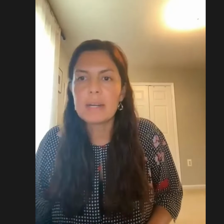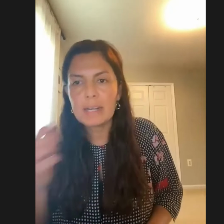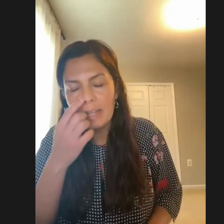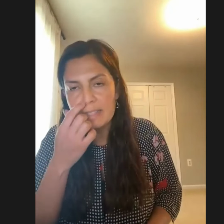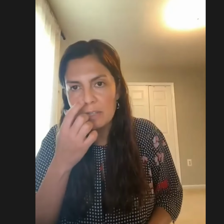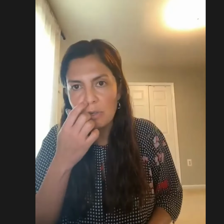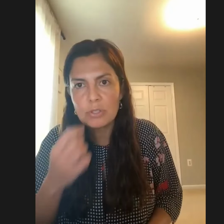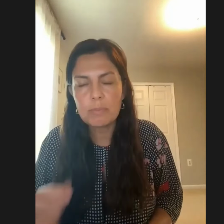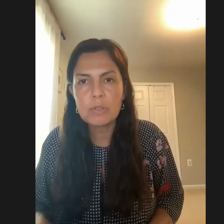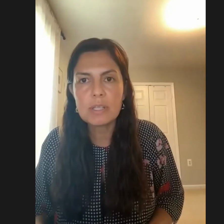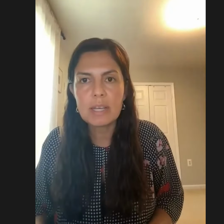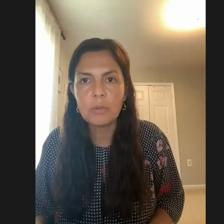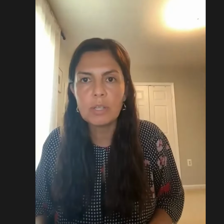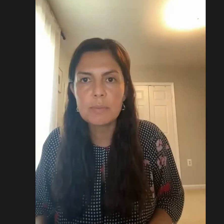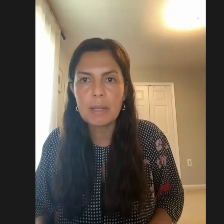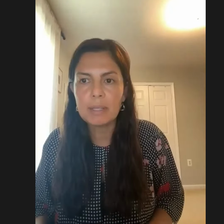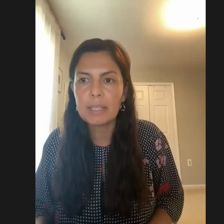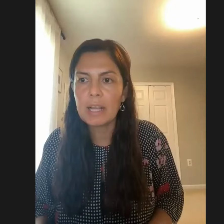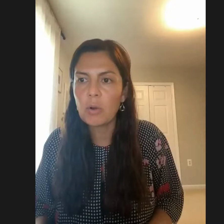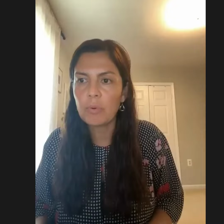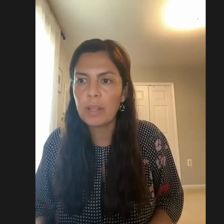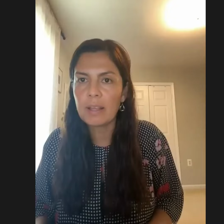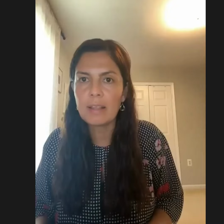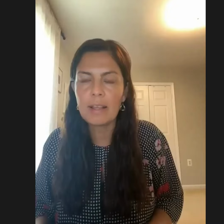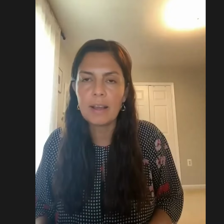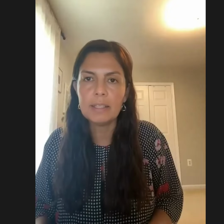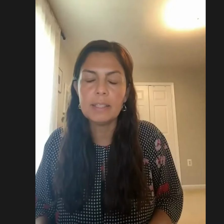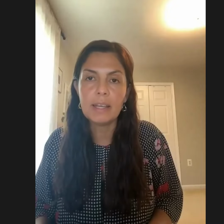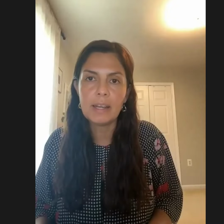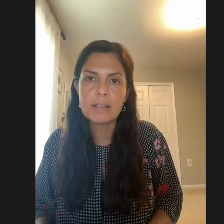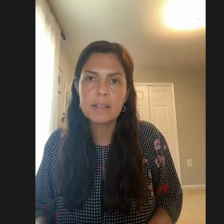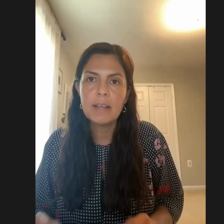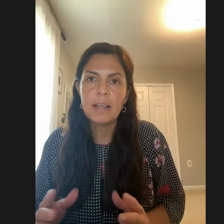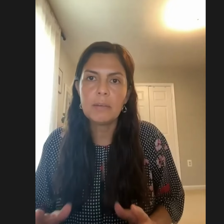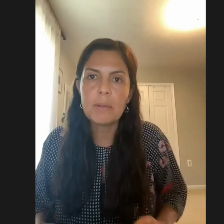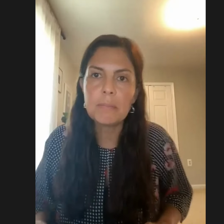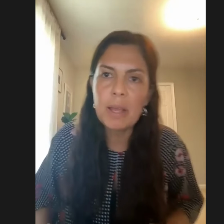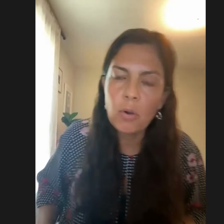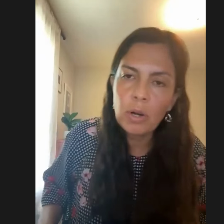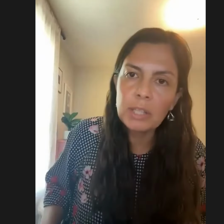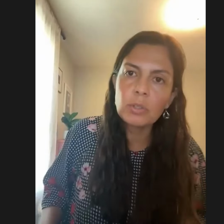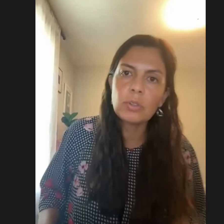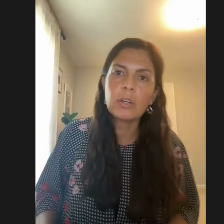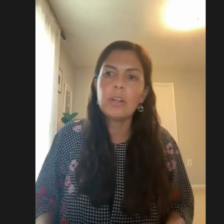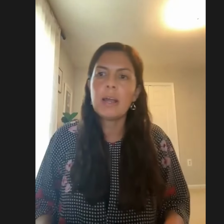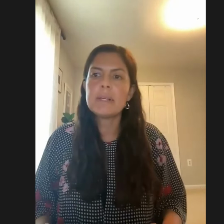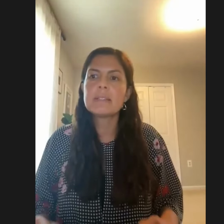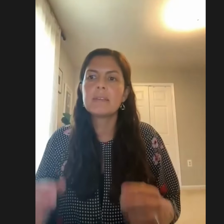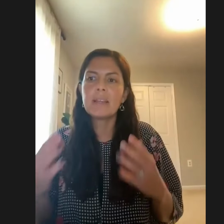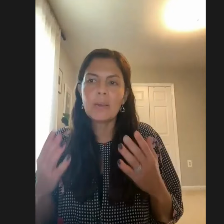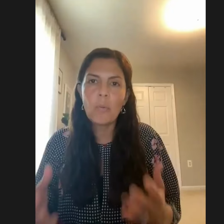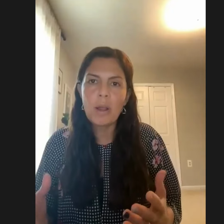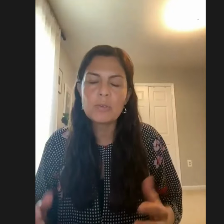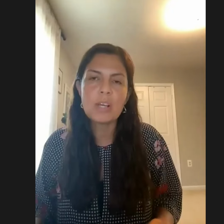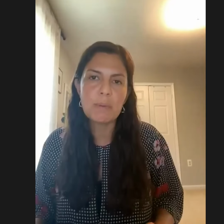engagement in order to engage access barriers to healthcare services that indigenous communities